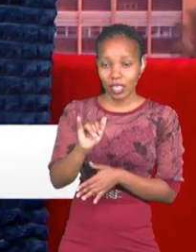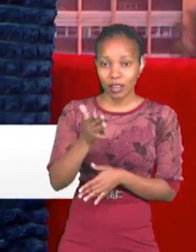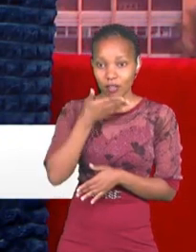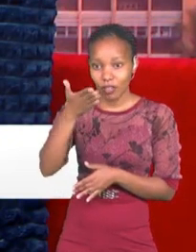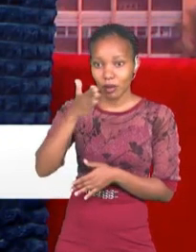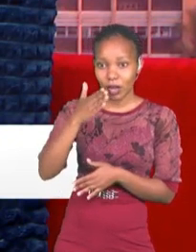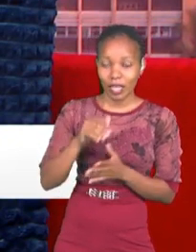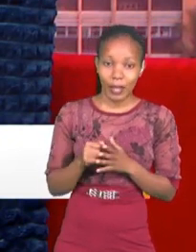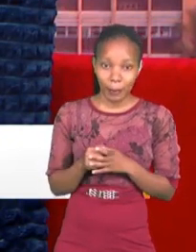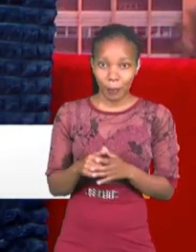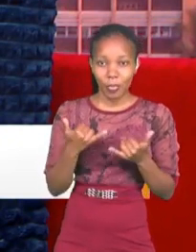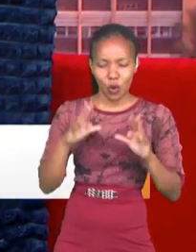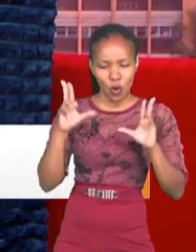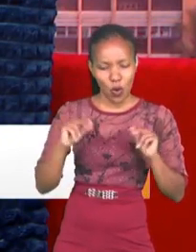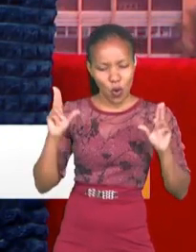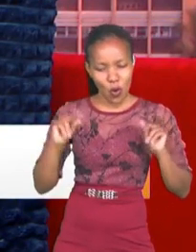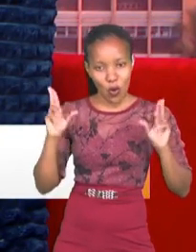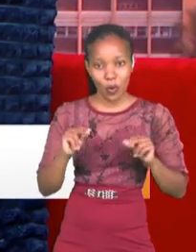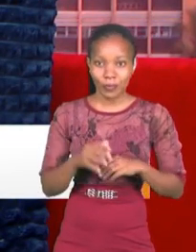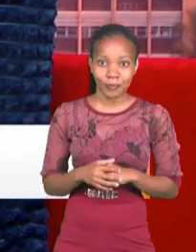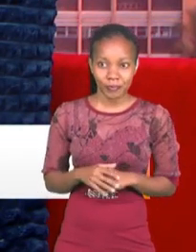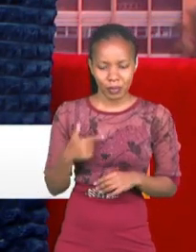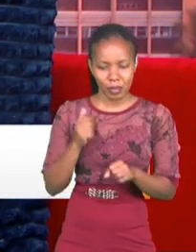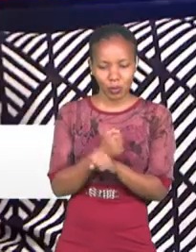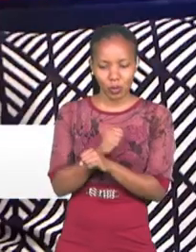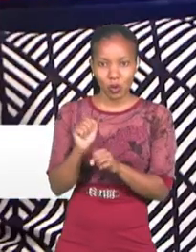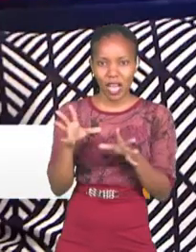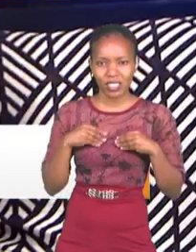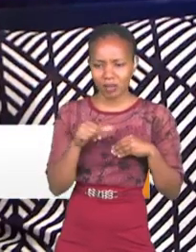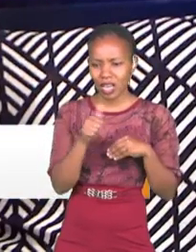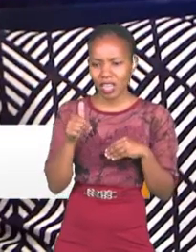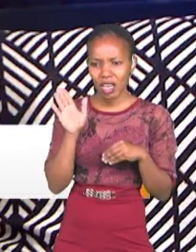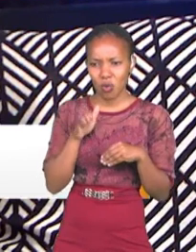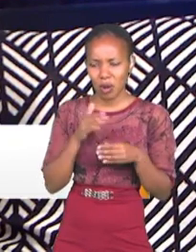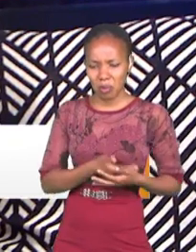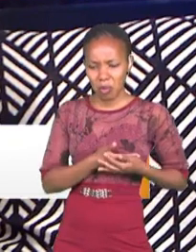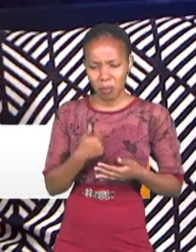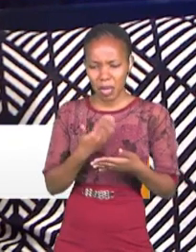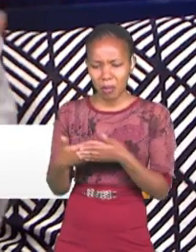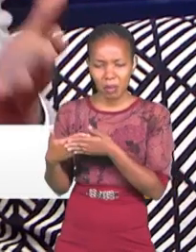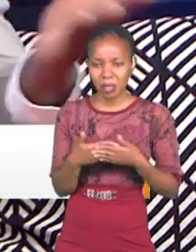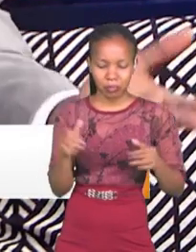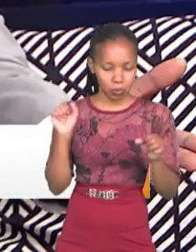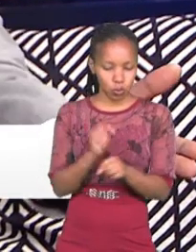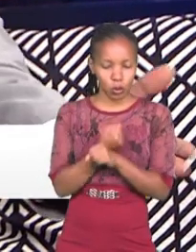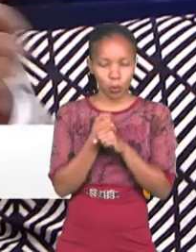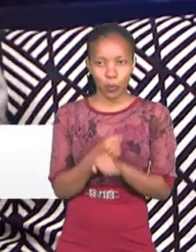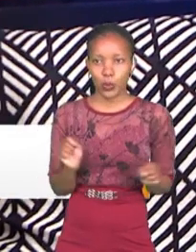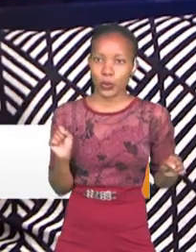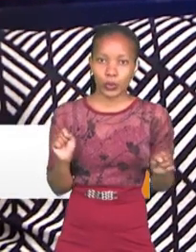kind of now just no, no, no. Like, I cannot allow my kid to breastfeed from another woman's